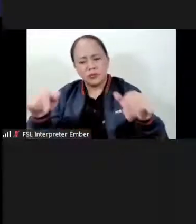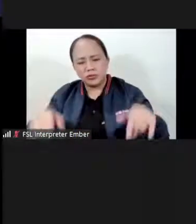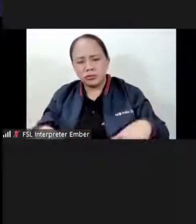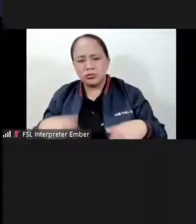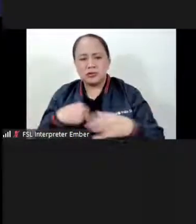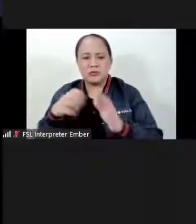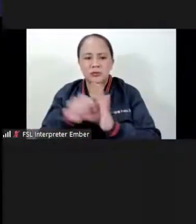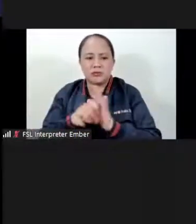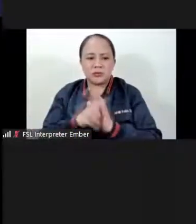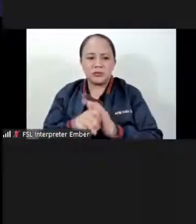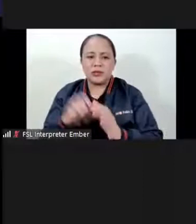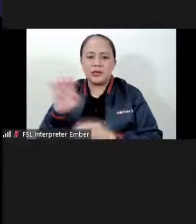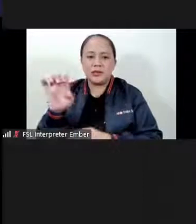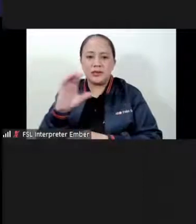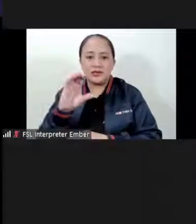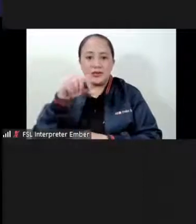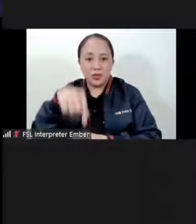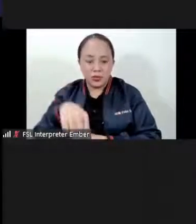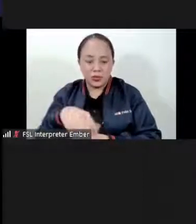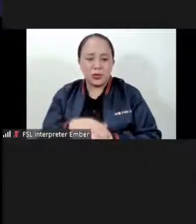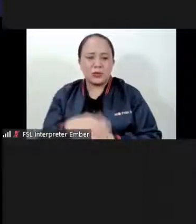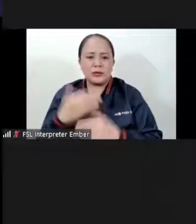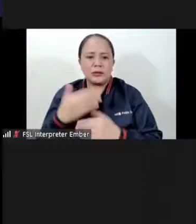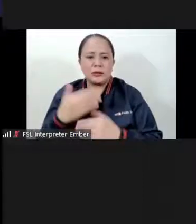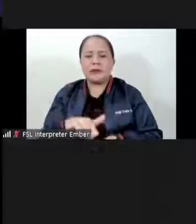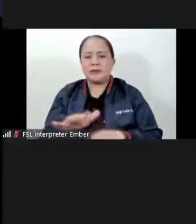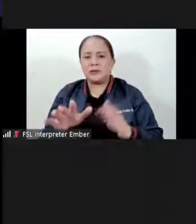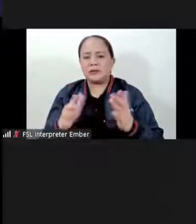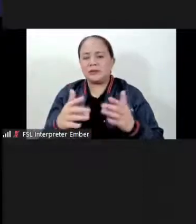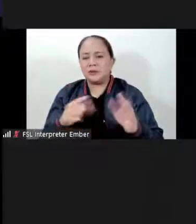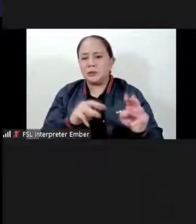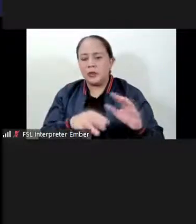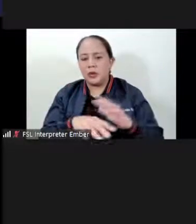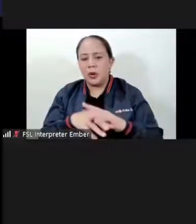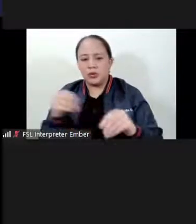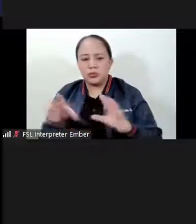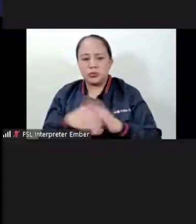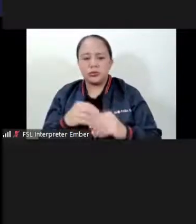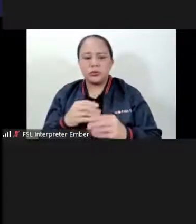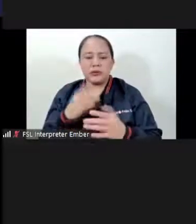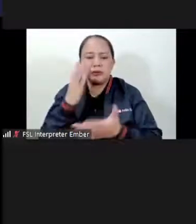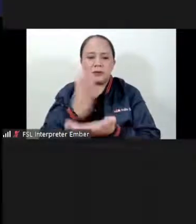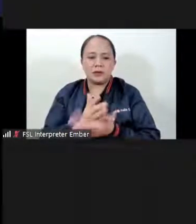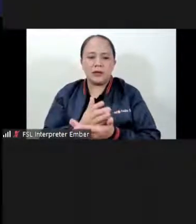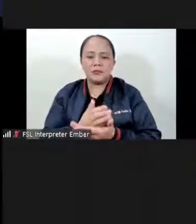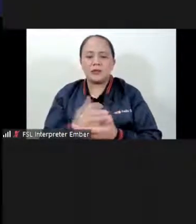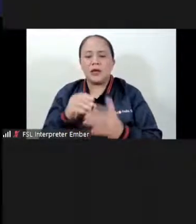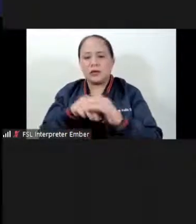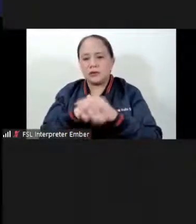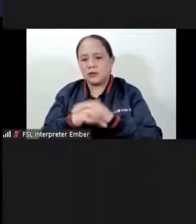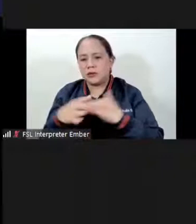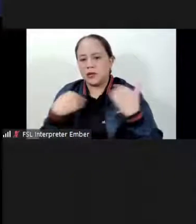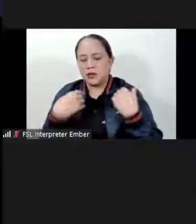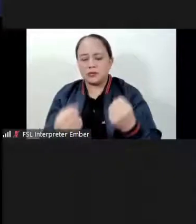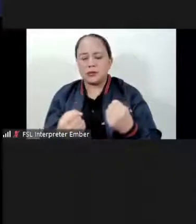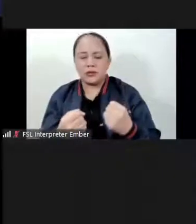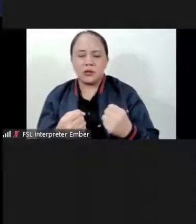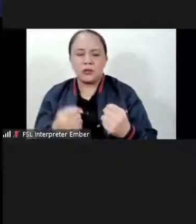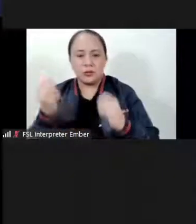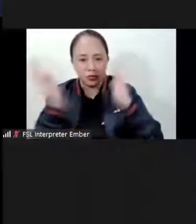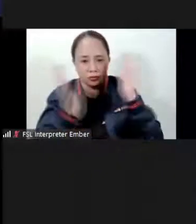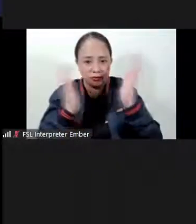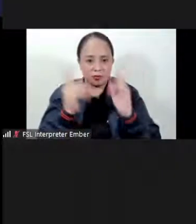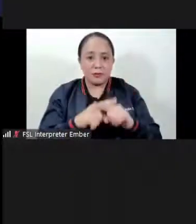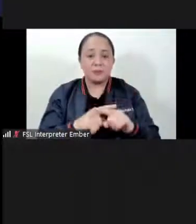as the enhanced community quarantine that limited mobility and hampered access to healthcare services.